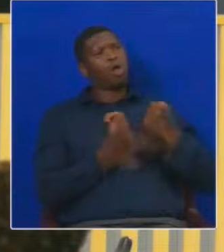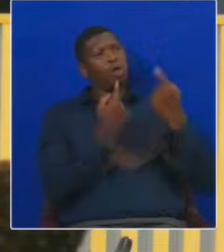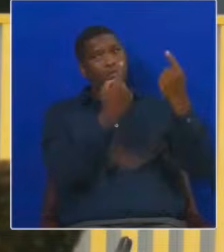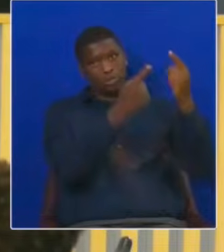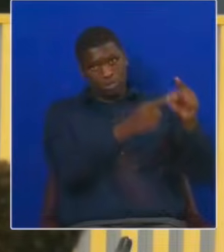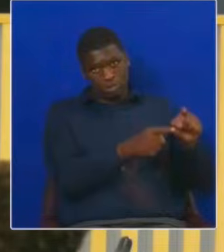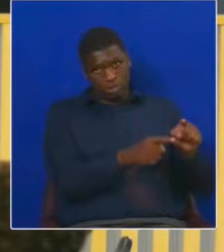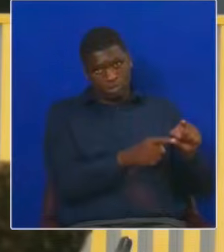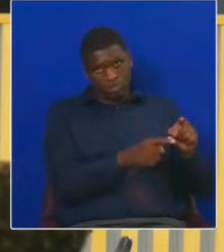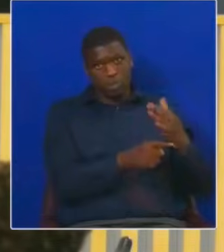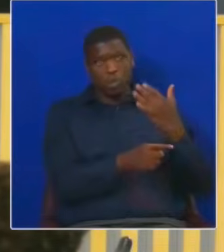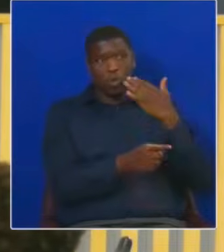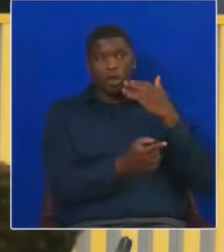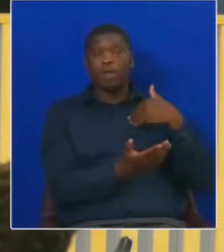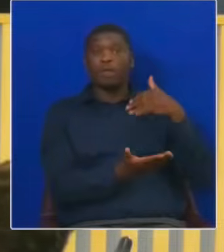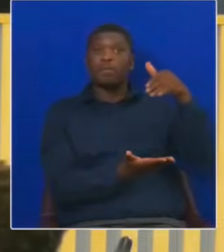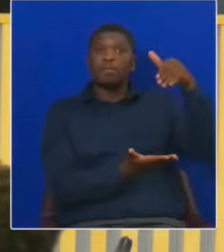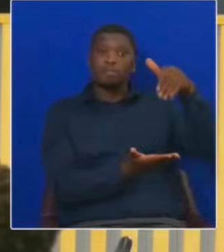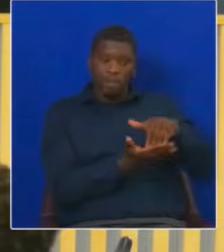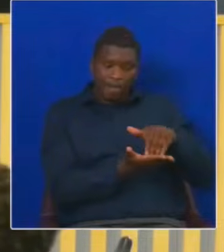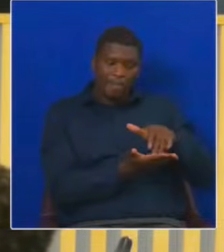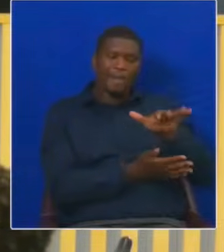Sakile area,